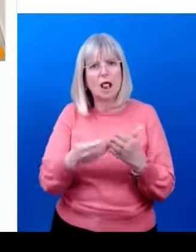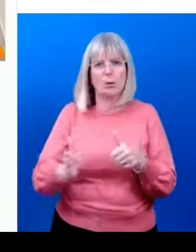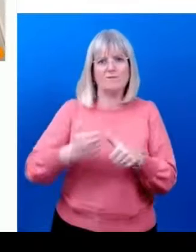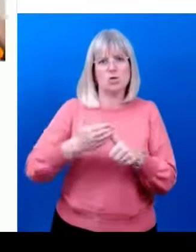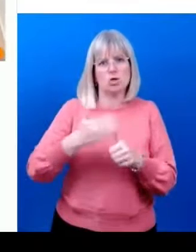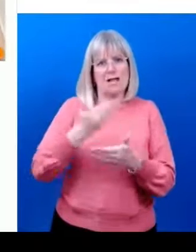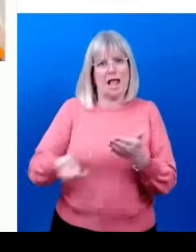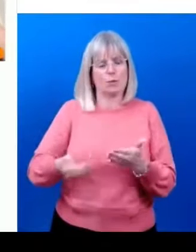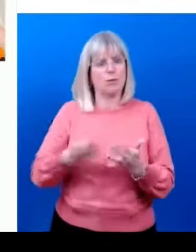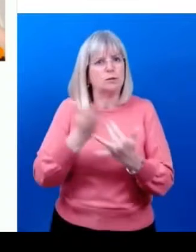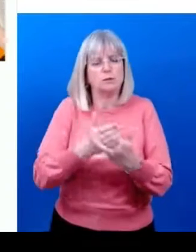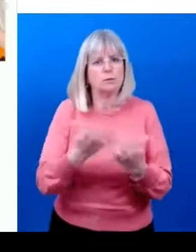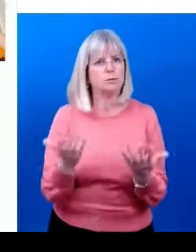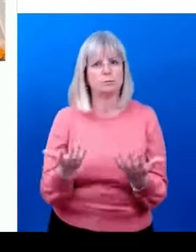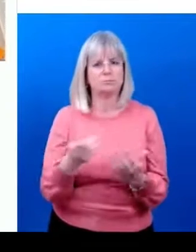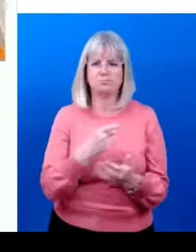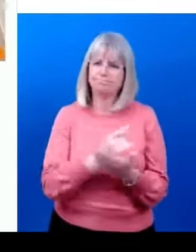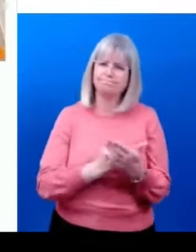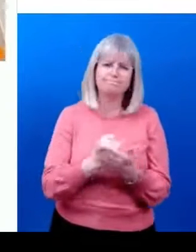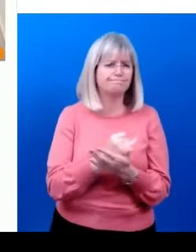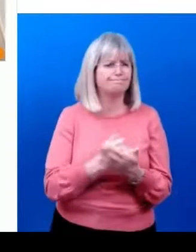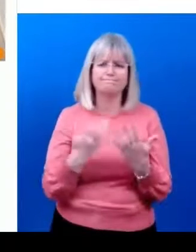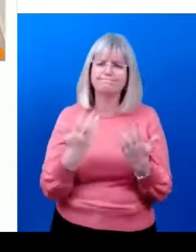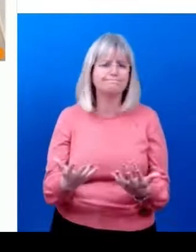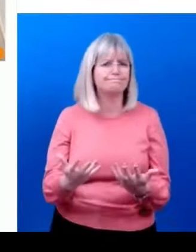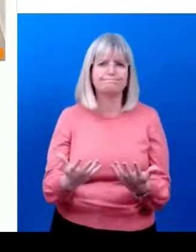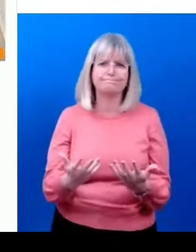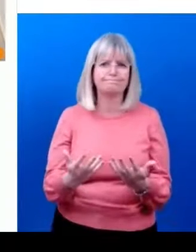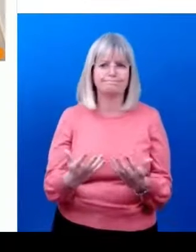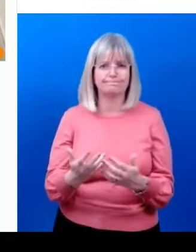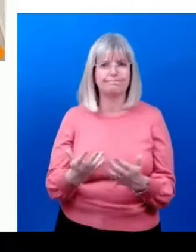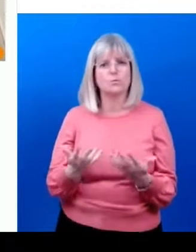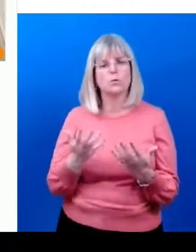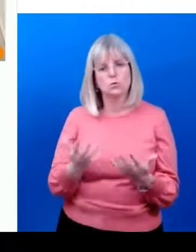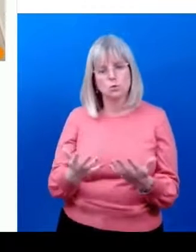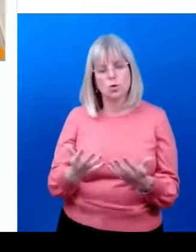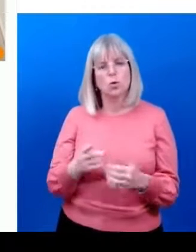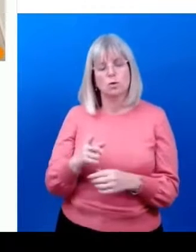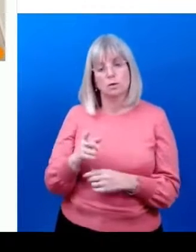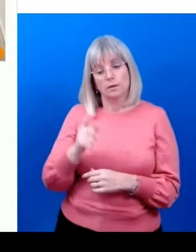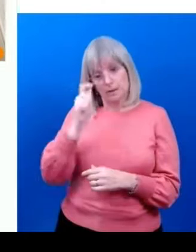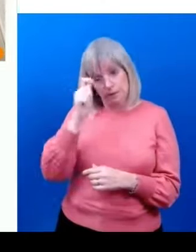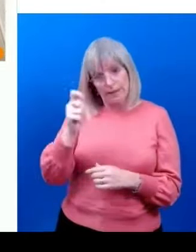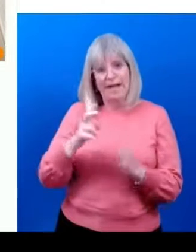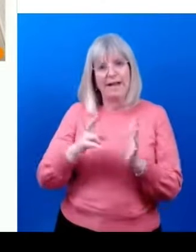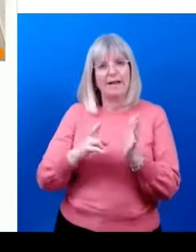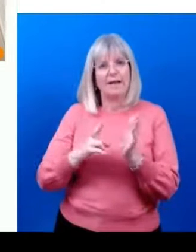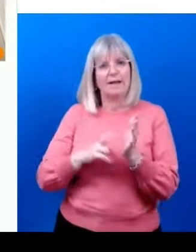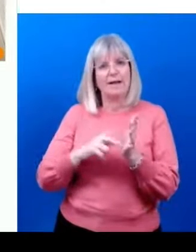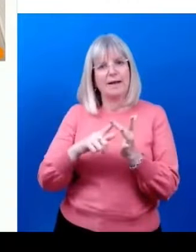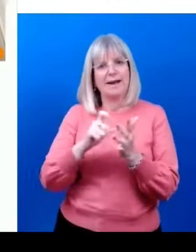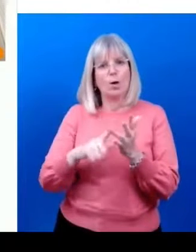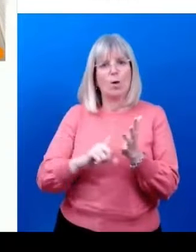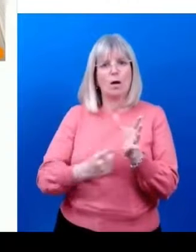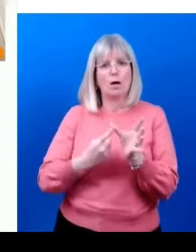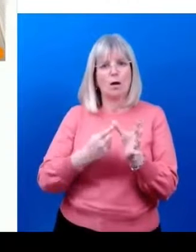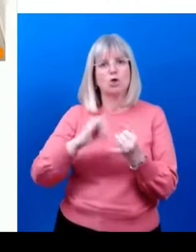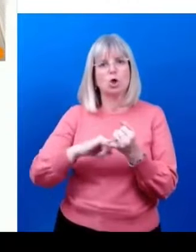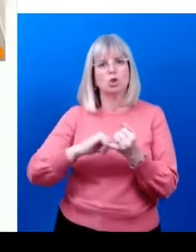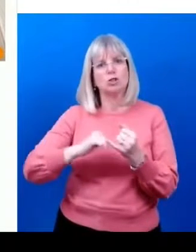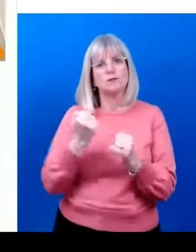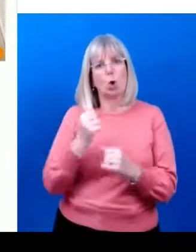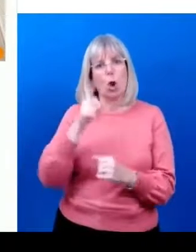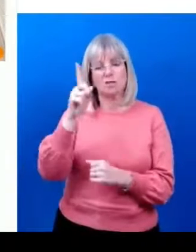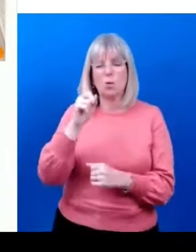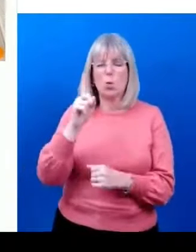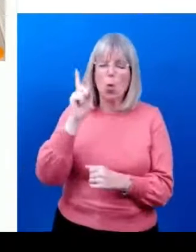that was dreadful. And all hats off to Nicola Sturgeon, who always had a sign language interpreter next to her. So and we're